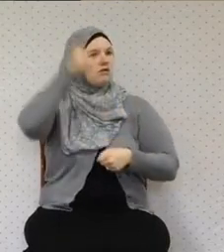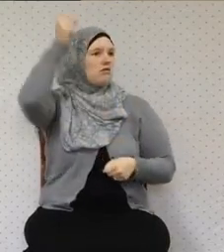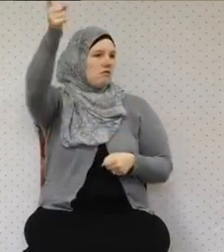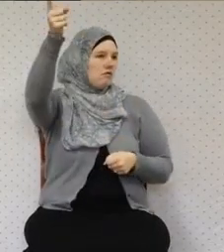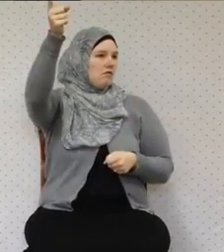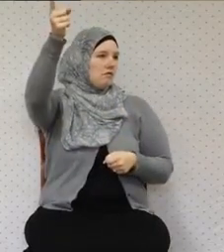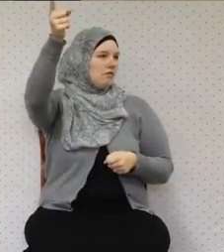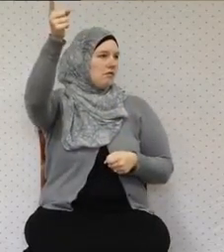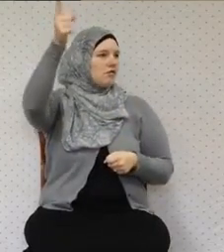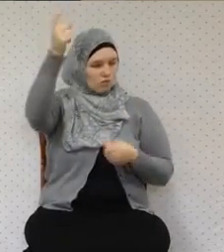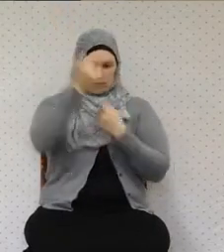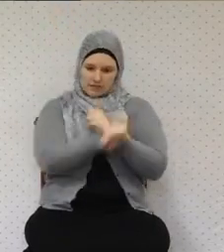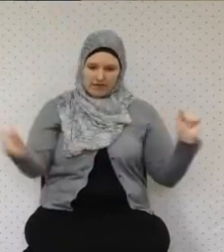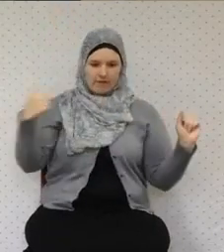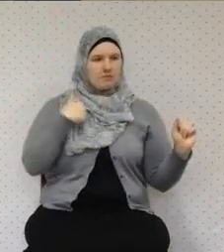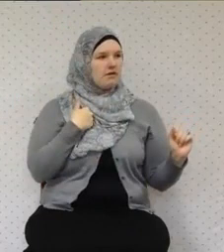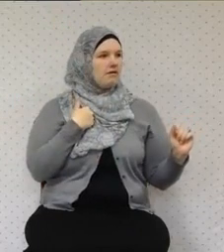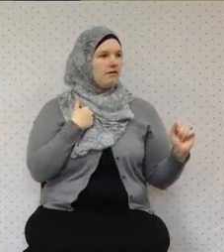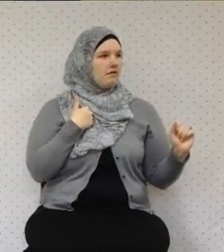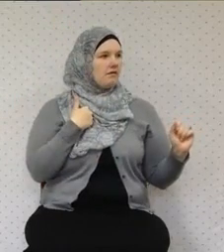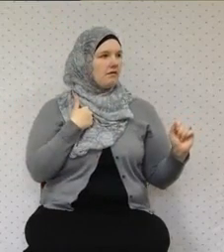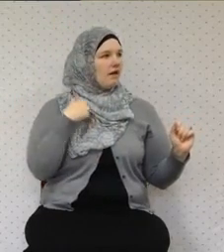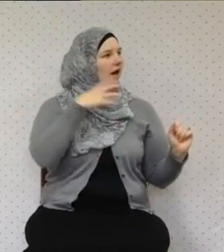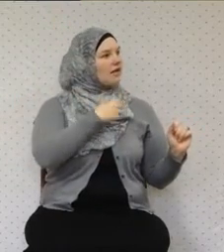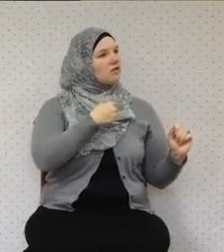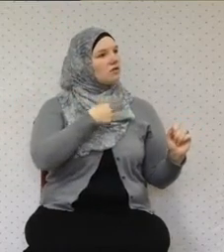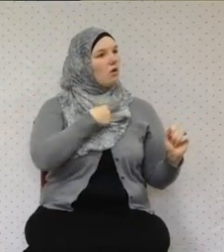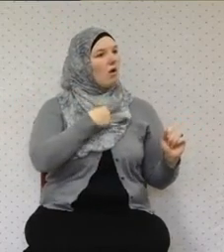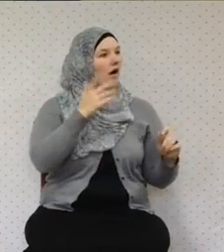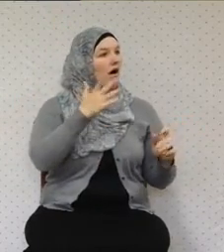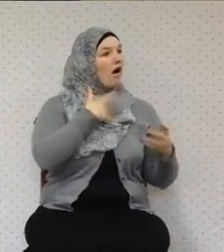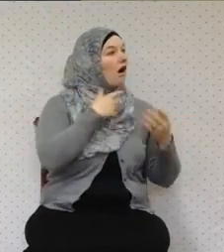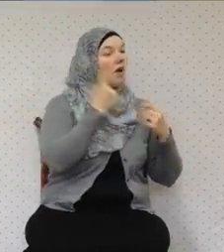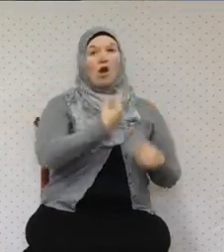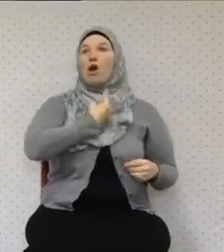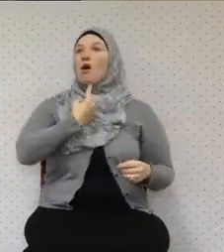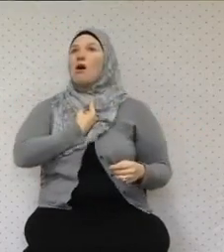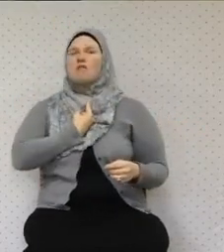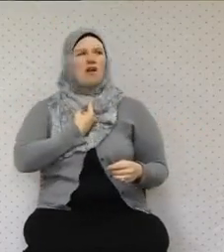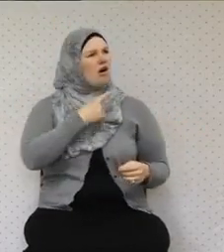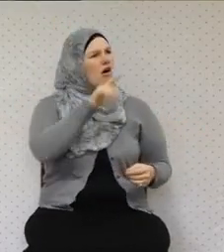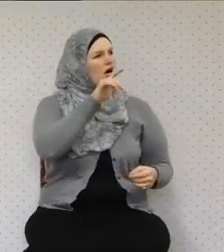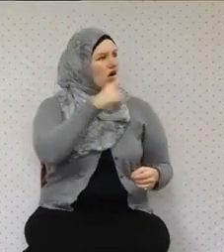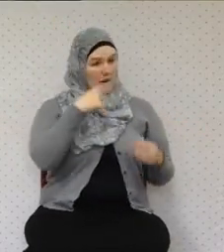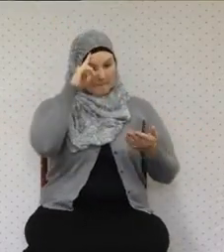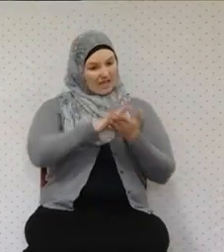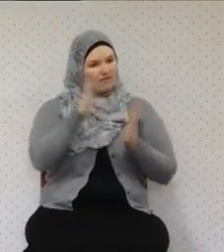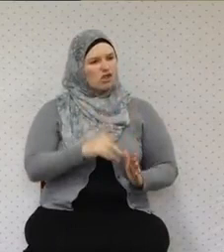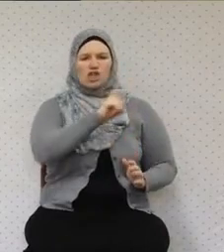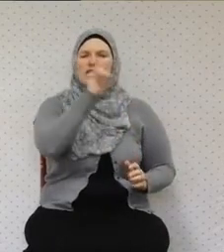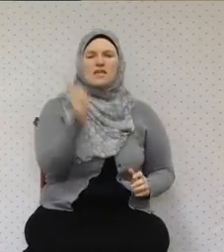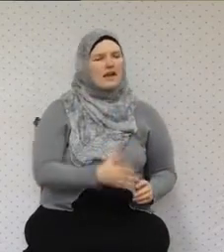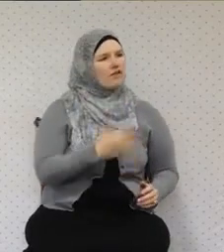to deliver them and to give them relief. So they are never desperate. A believer should never be